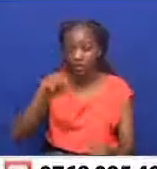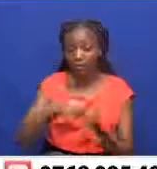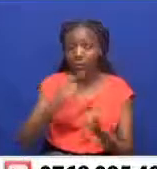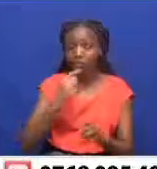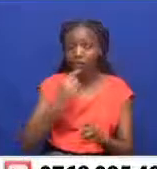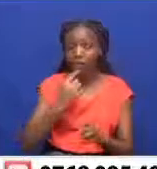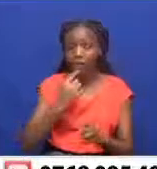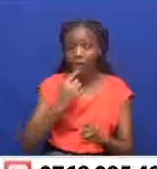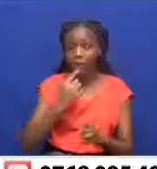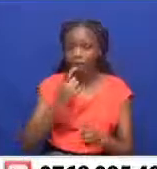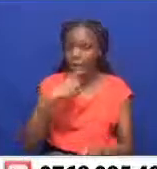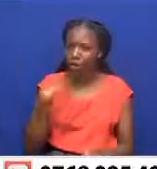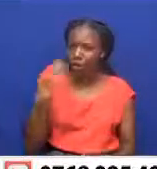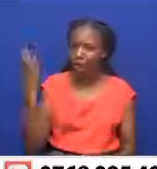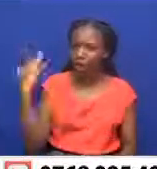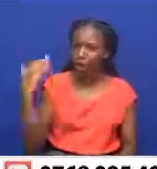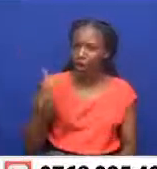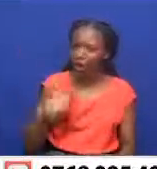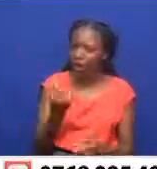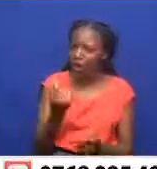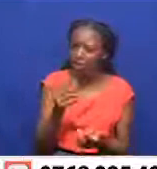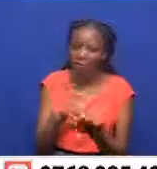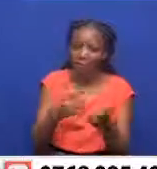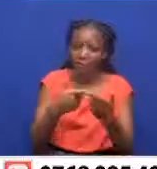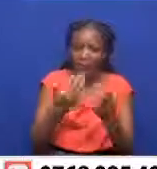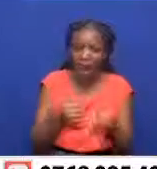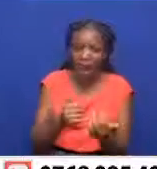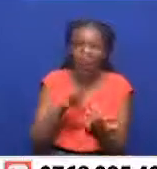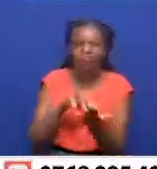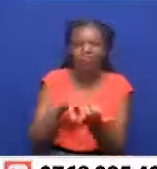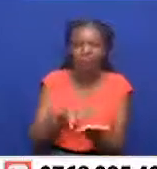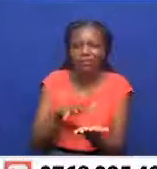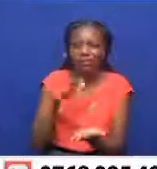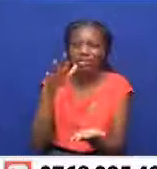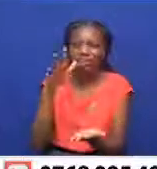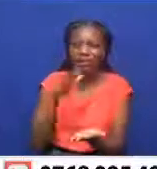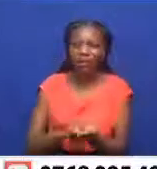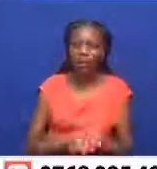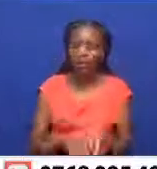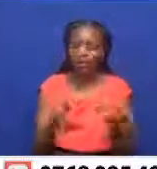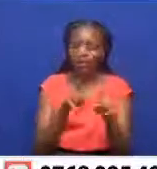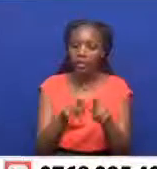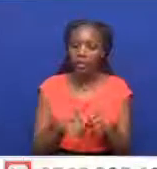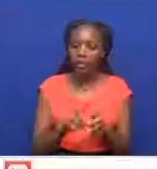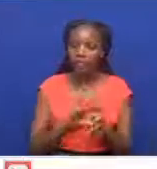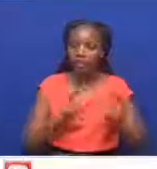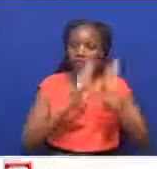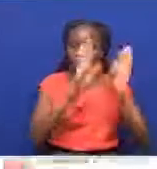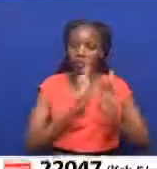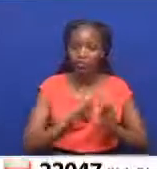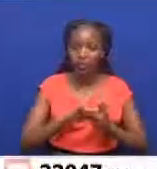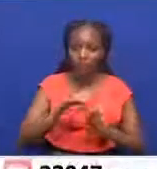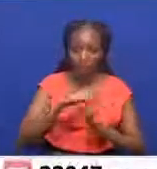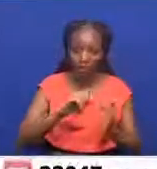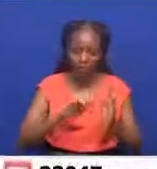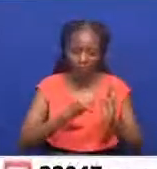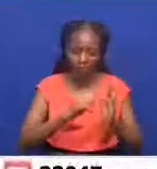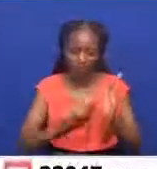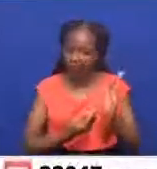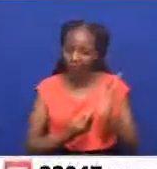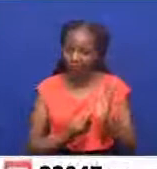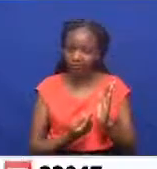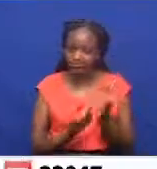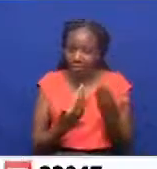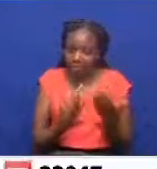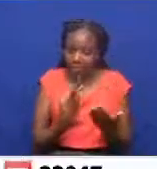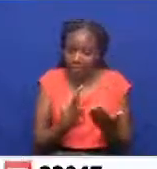downward trend, have begun to shot up again. And it becomes important, therefore, to highlight to you, while this might